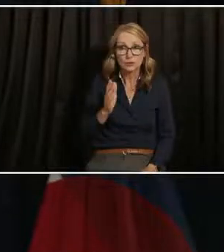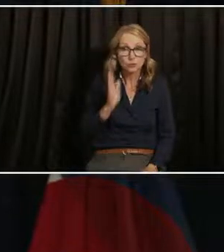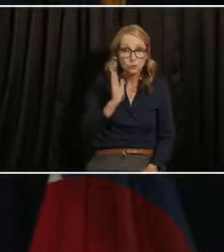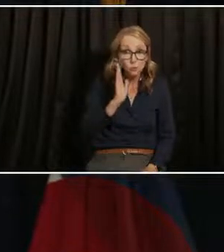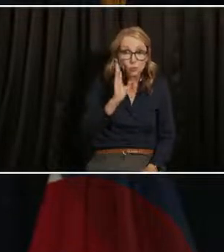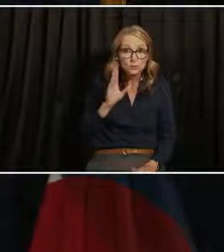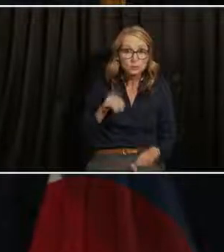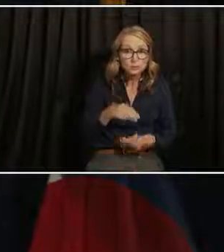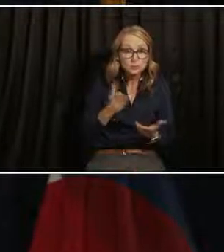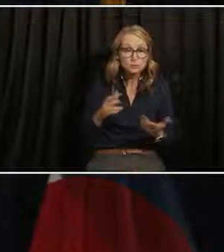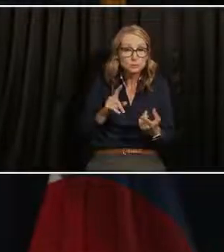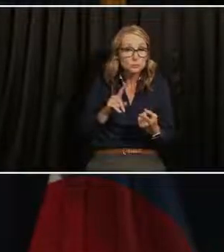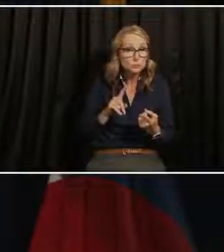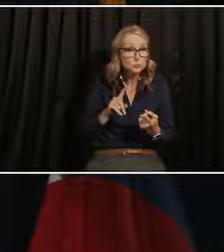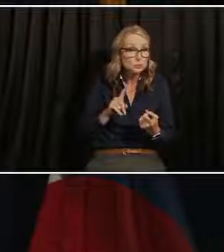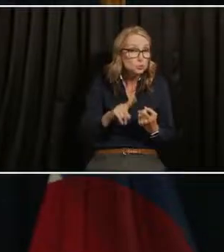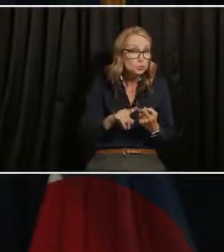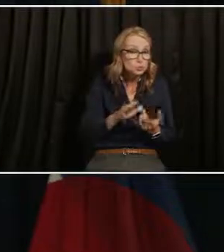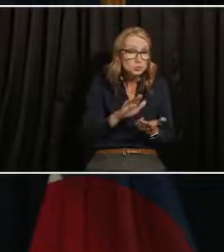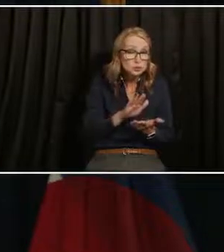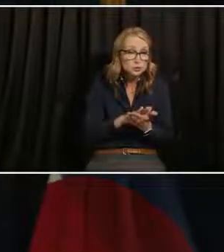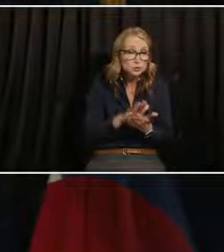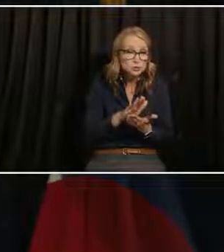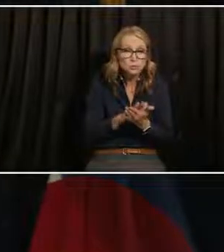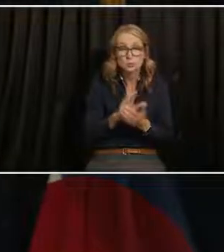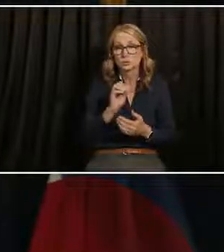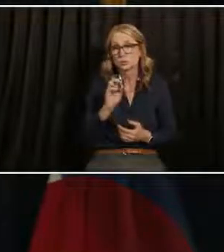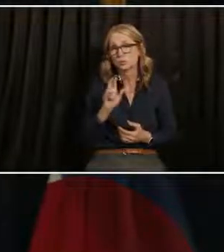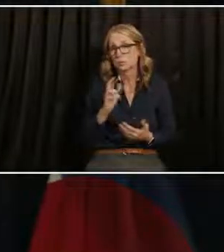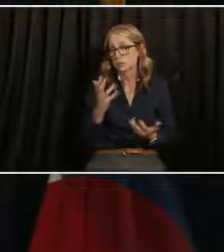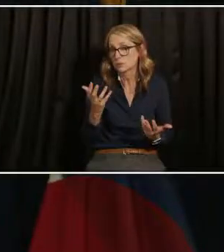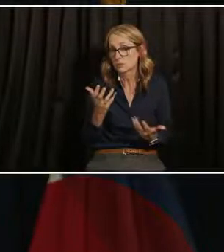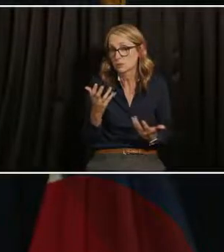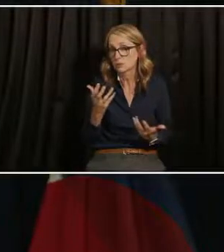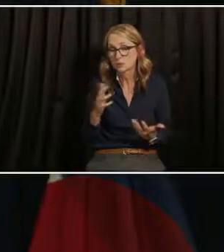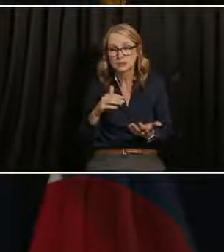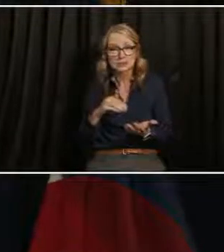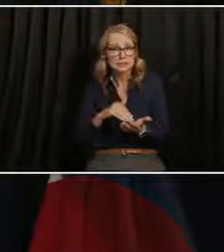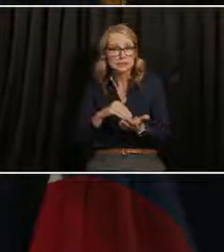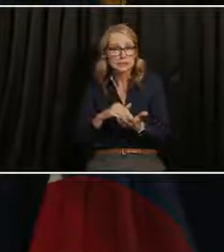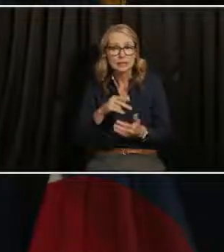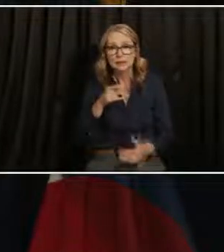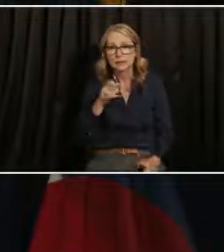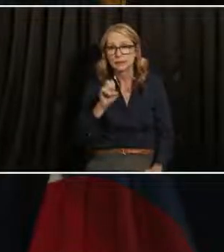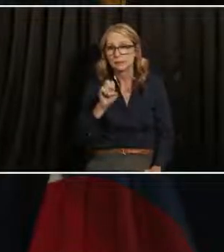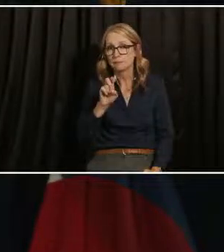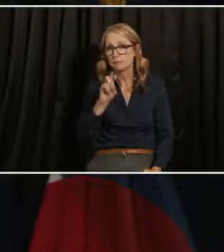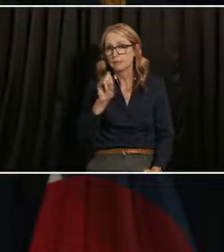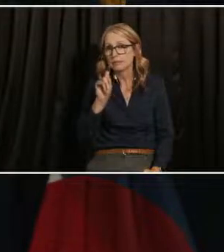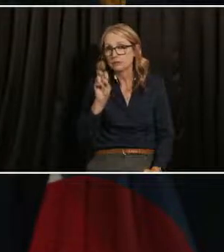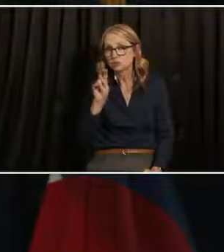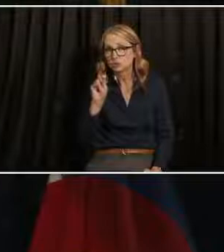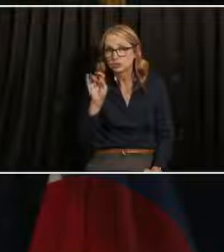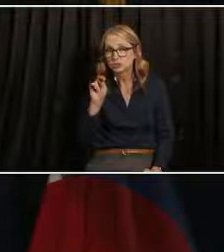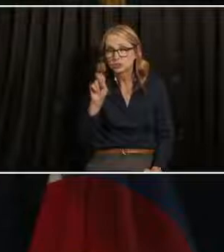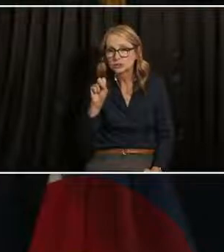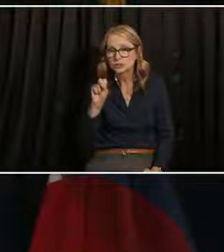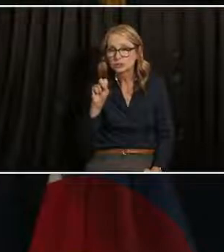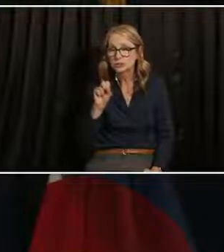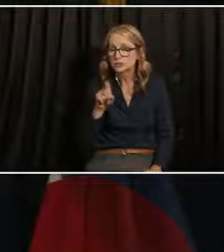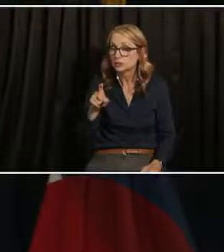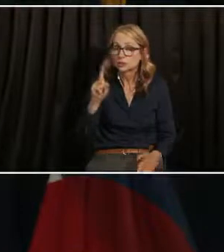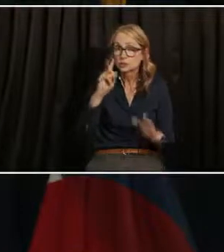through schools mostly or through pediatricians? Yeah. And then do you expect requirements for